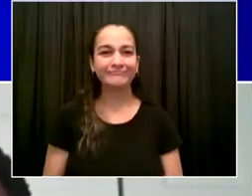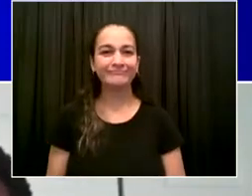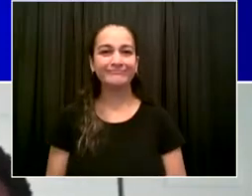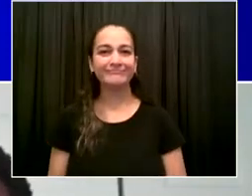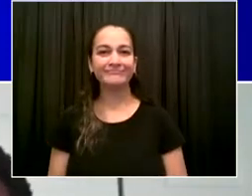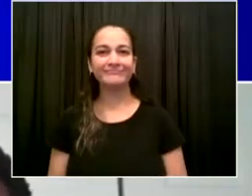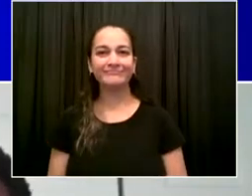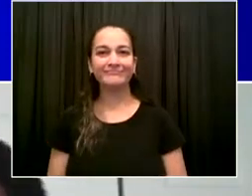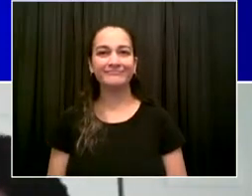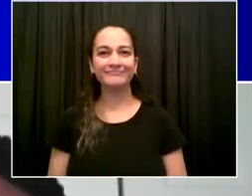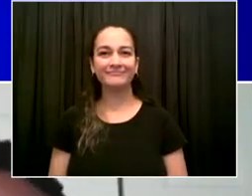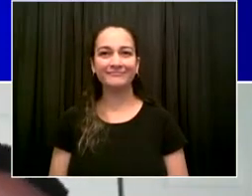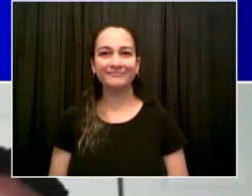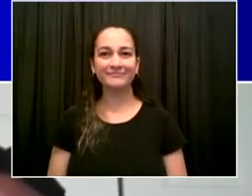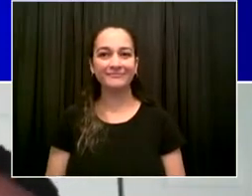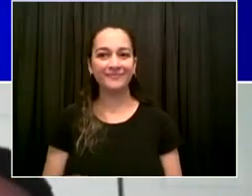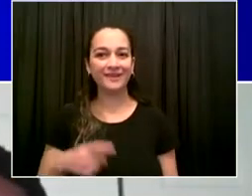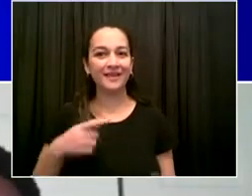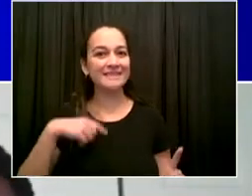ready.